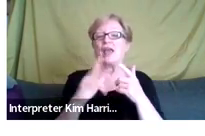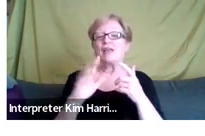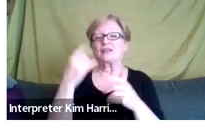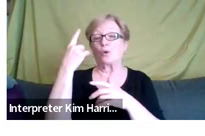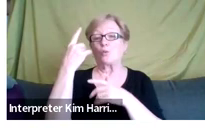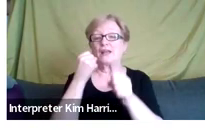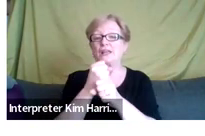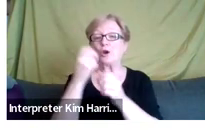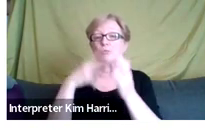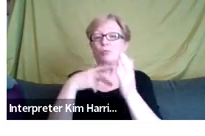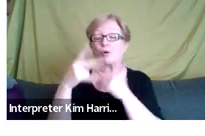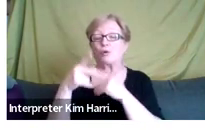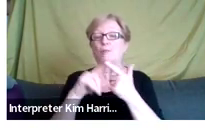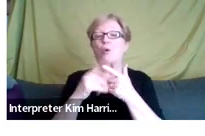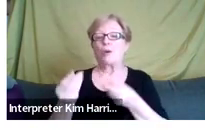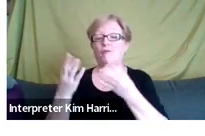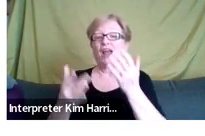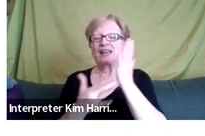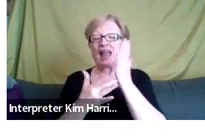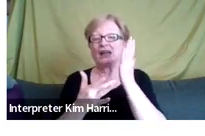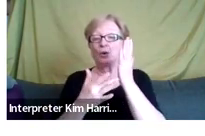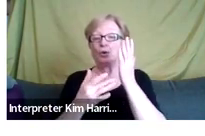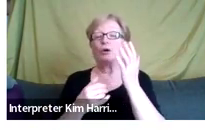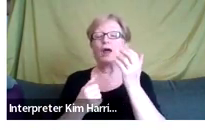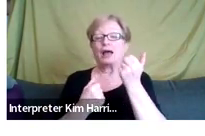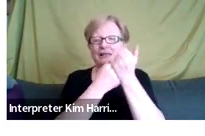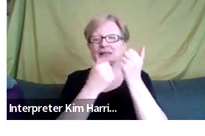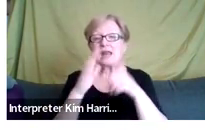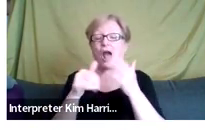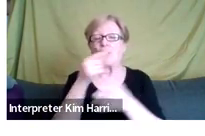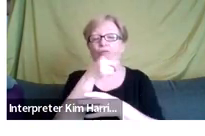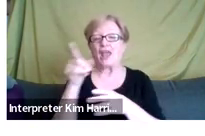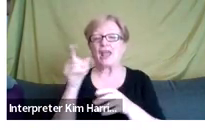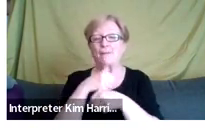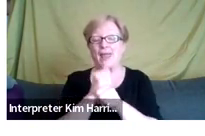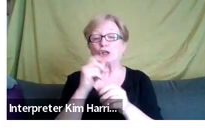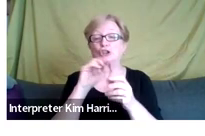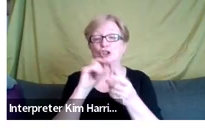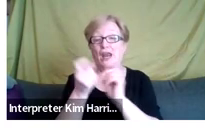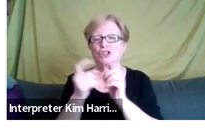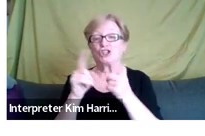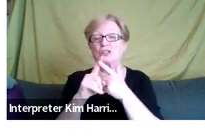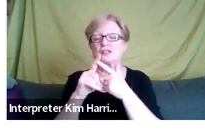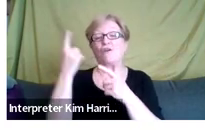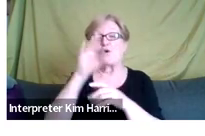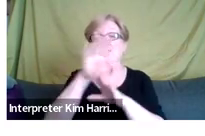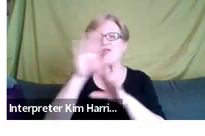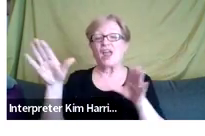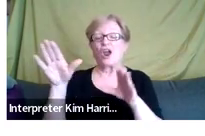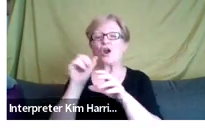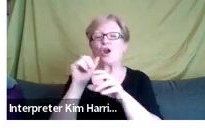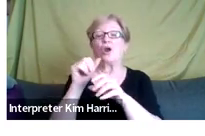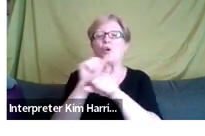program where we provide technical assistance on ways that they can make these changes for internally for their employees and then also for the people